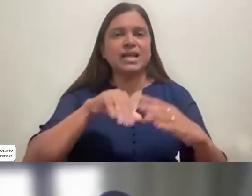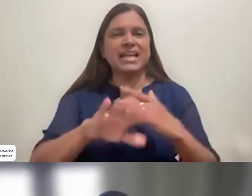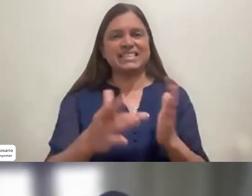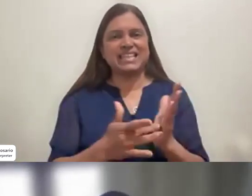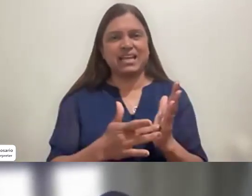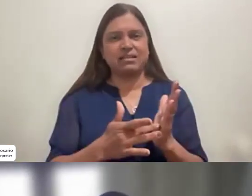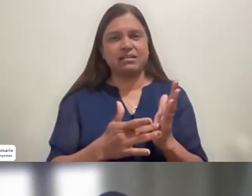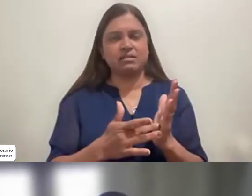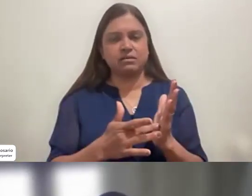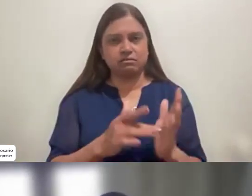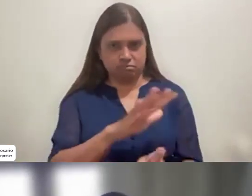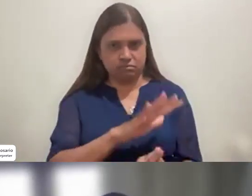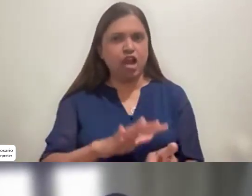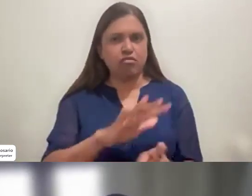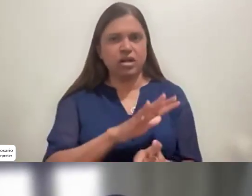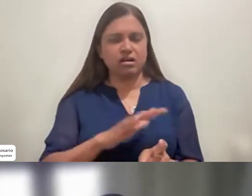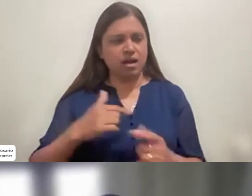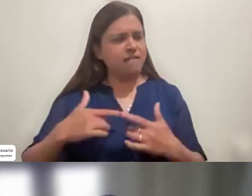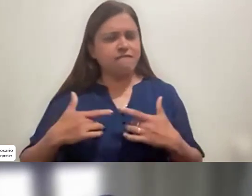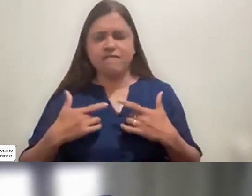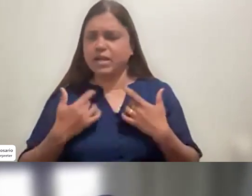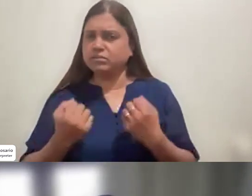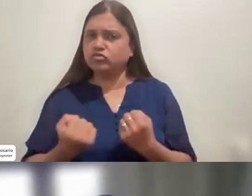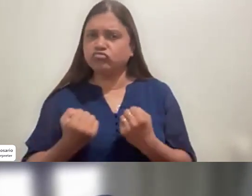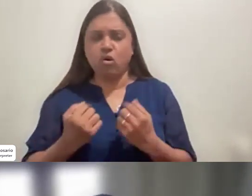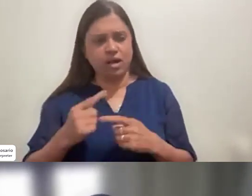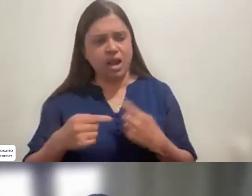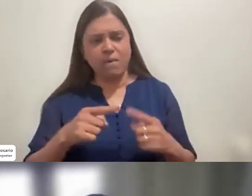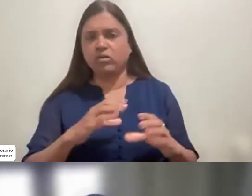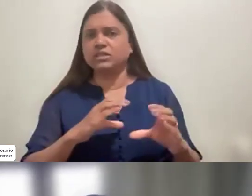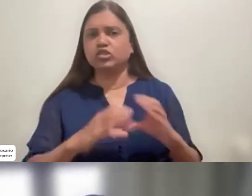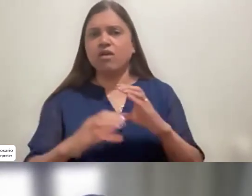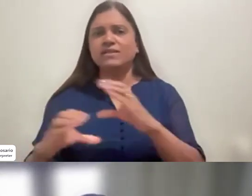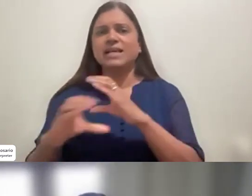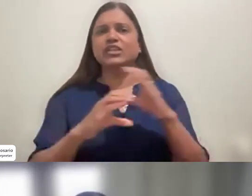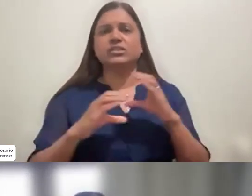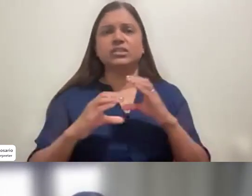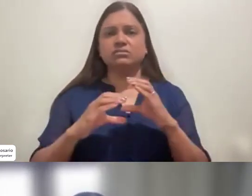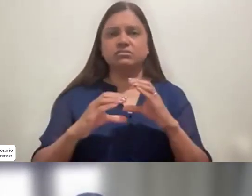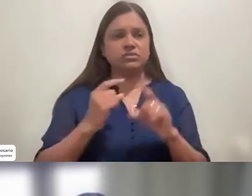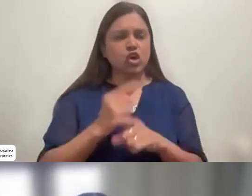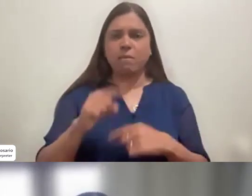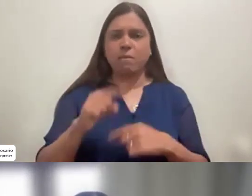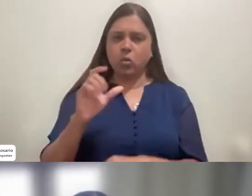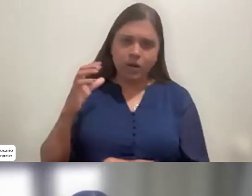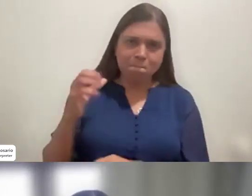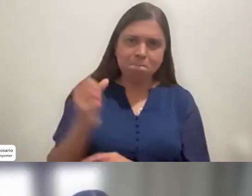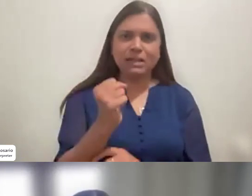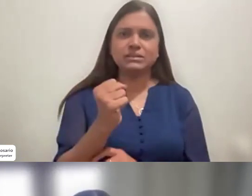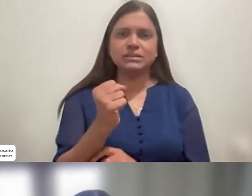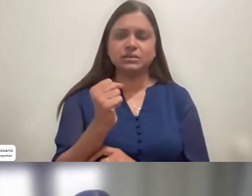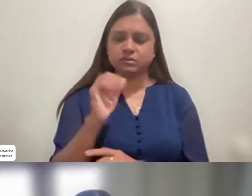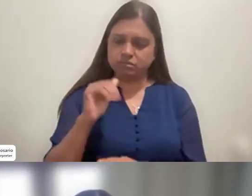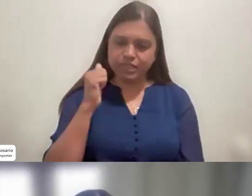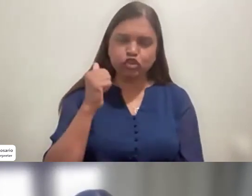strongly that we're having this conversation now. So I believe it's an absolute must that we need to ensure that